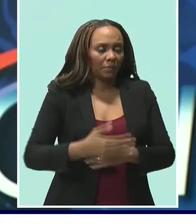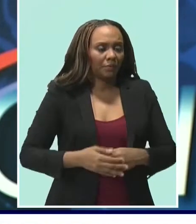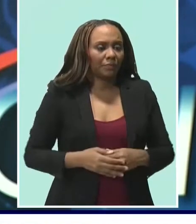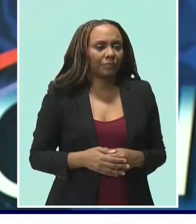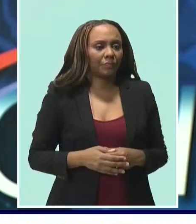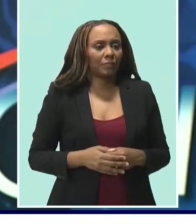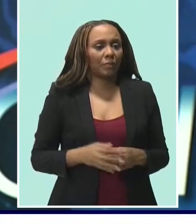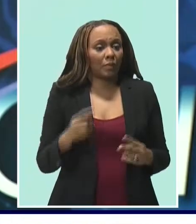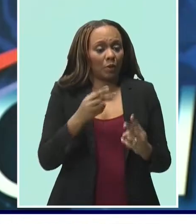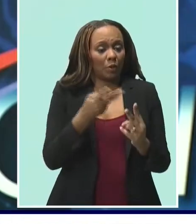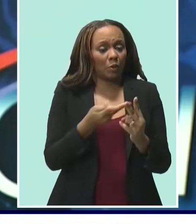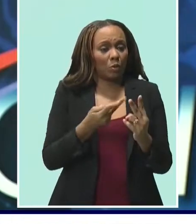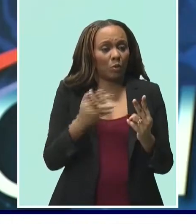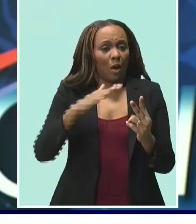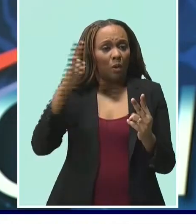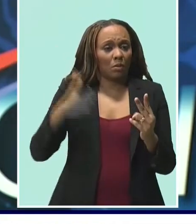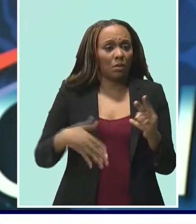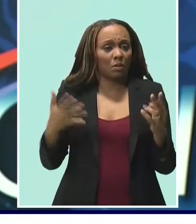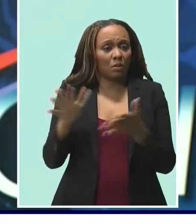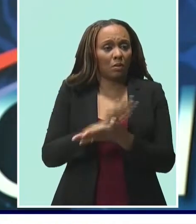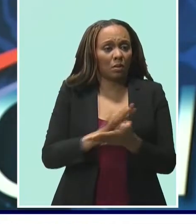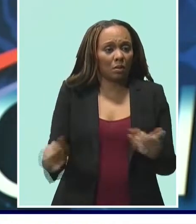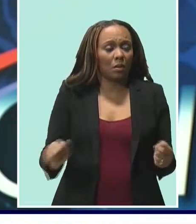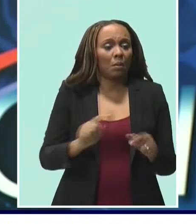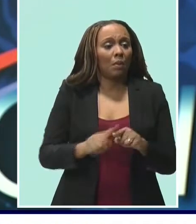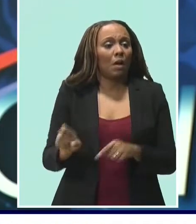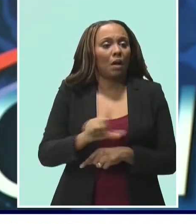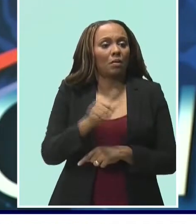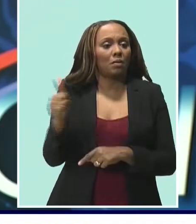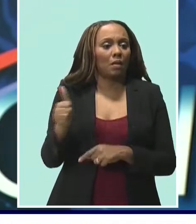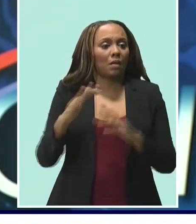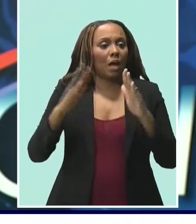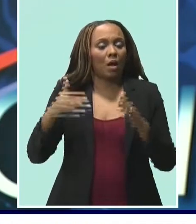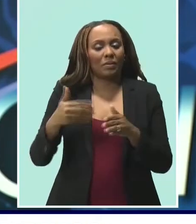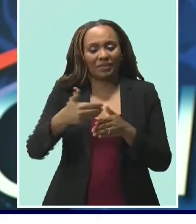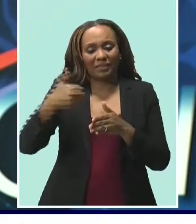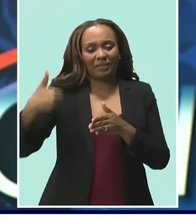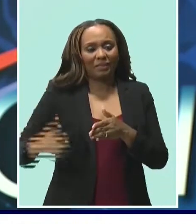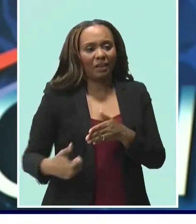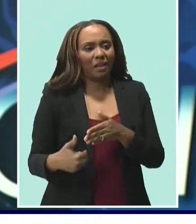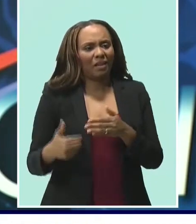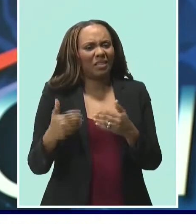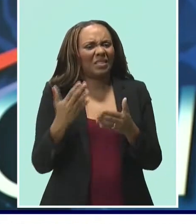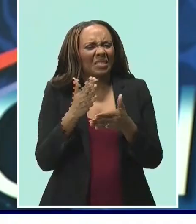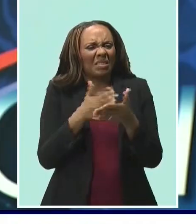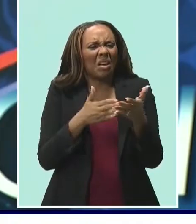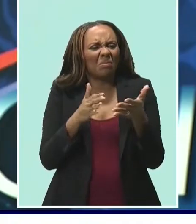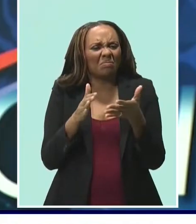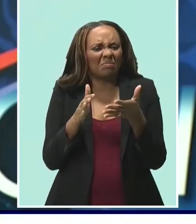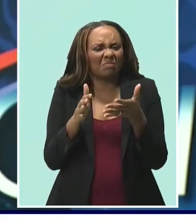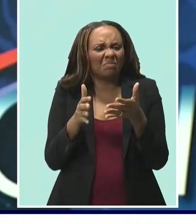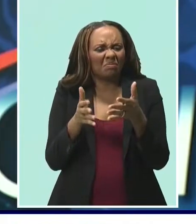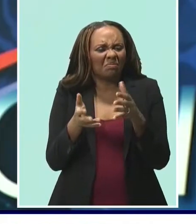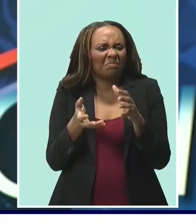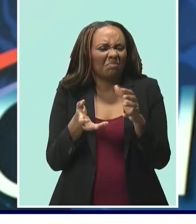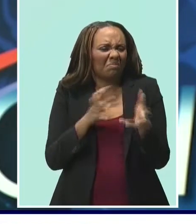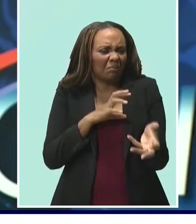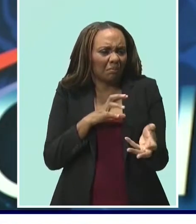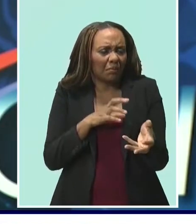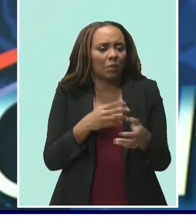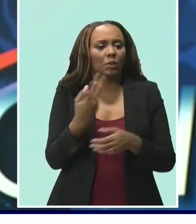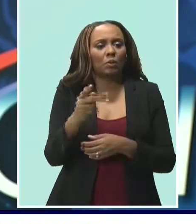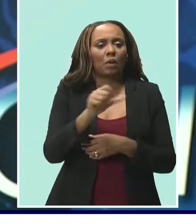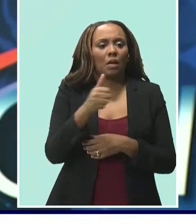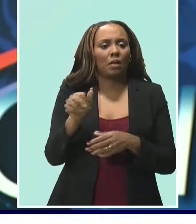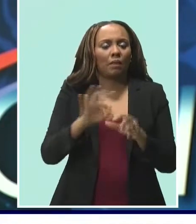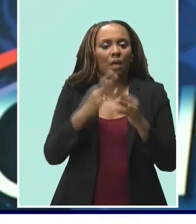the insured home of Philip Brathwaite, situated next door, also sustained damage. 2 other families who live behind one